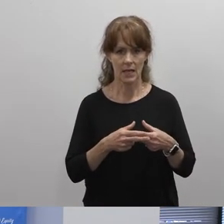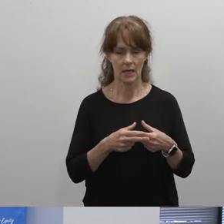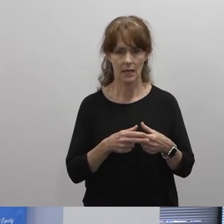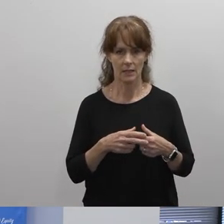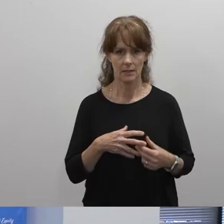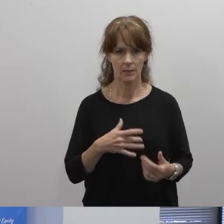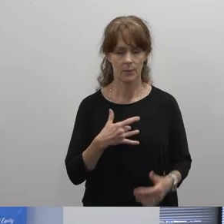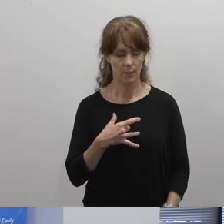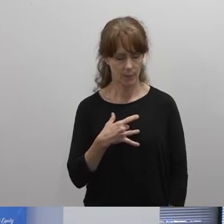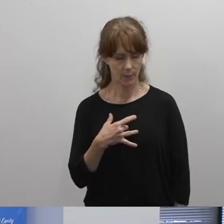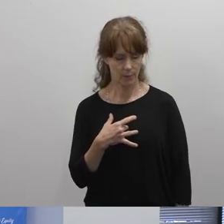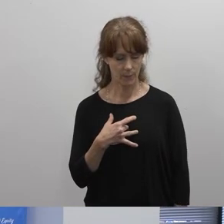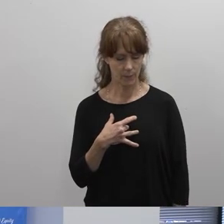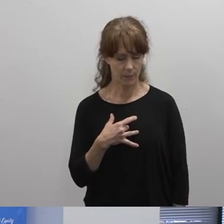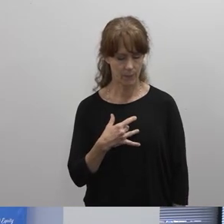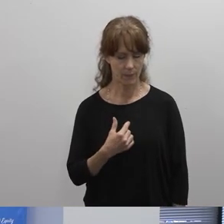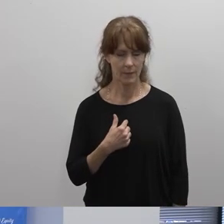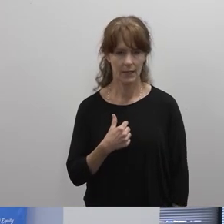It's